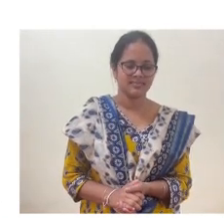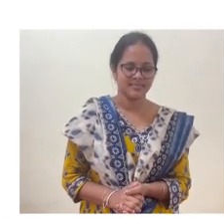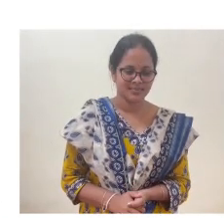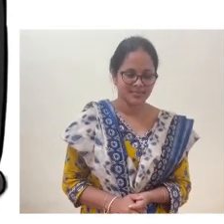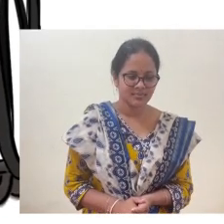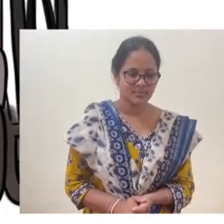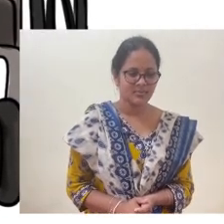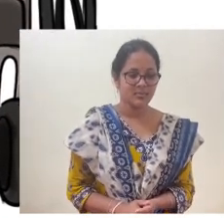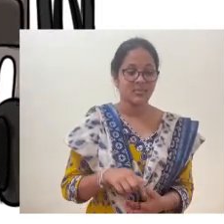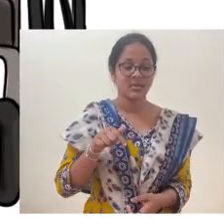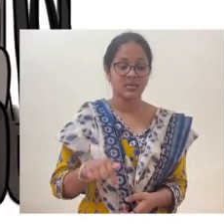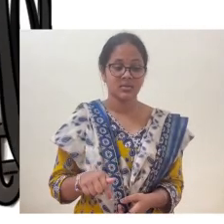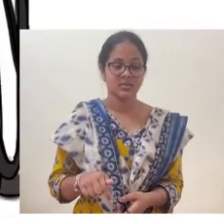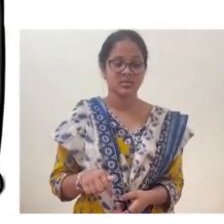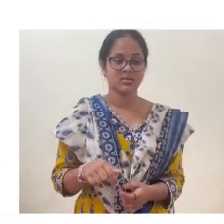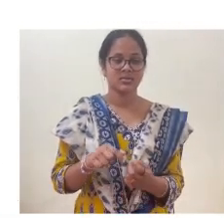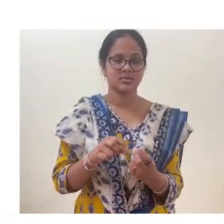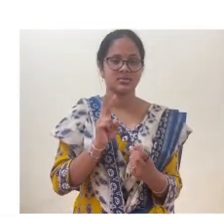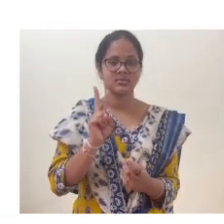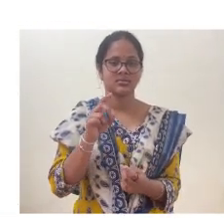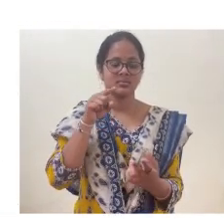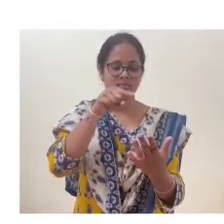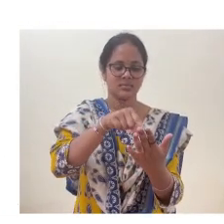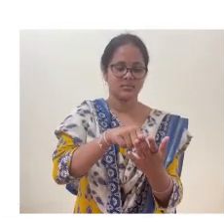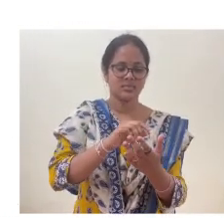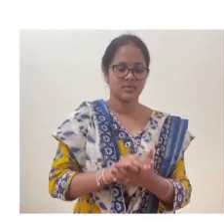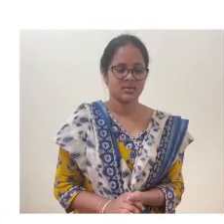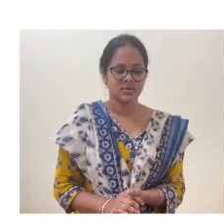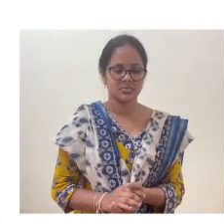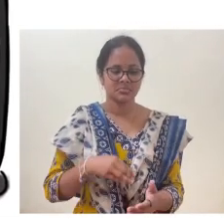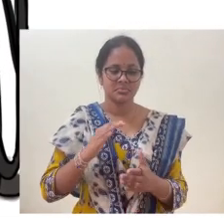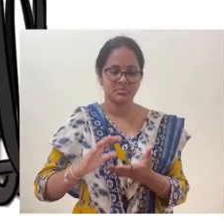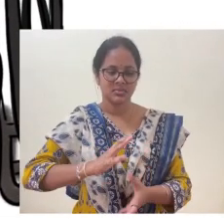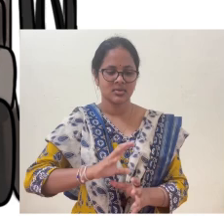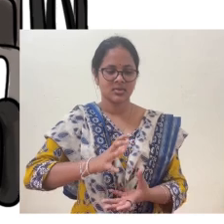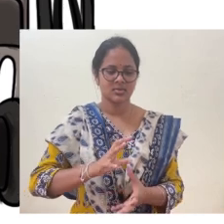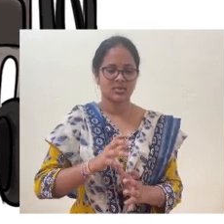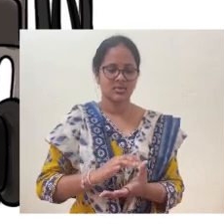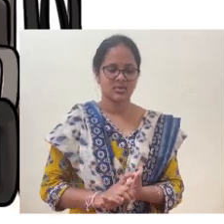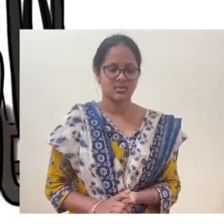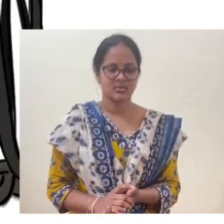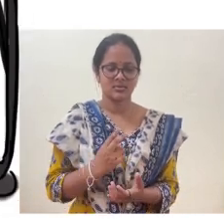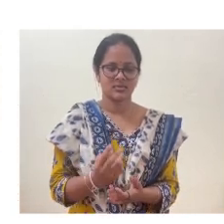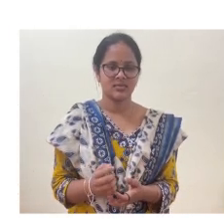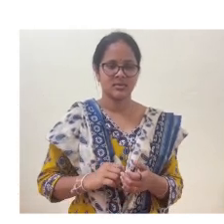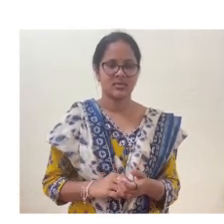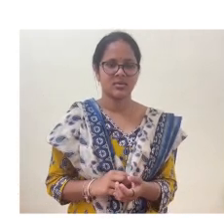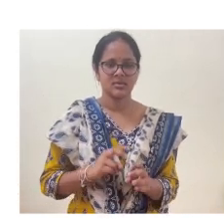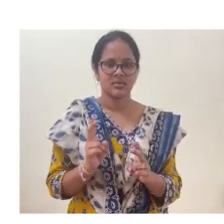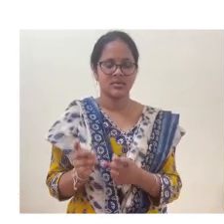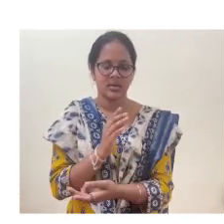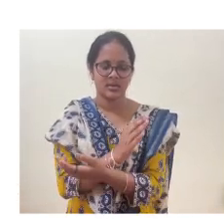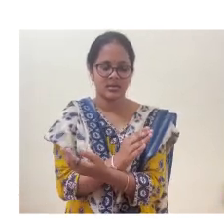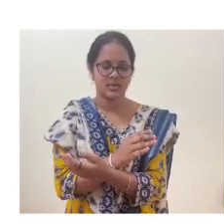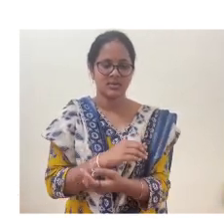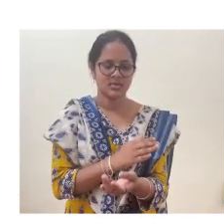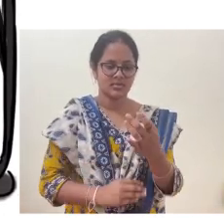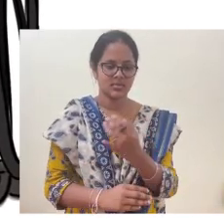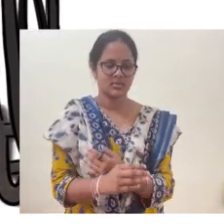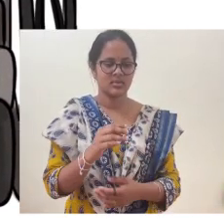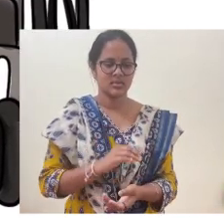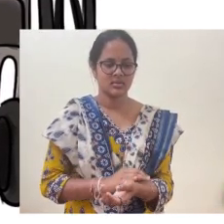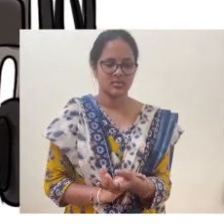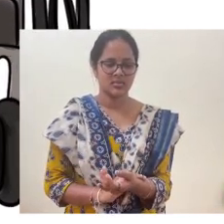disabilities including deaf blindness. A person has more than one disability, example can't see and hear.